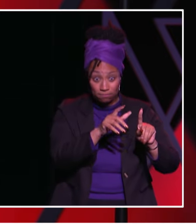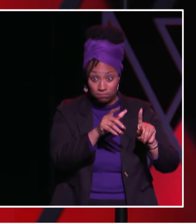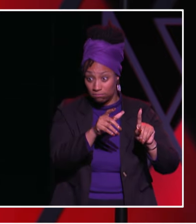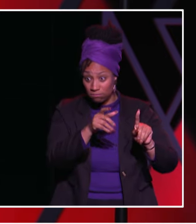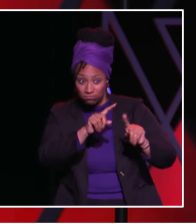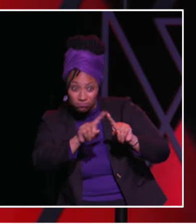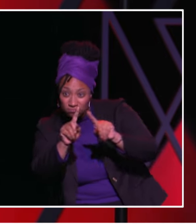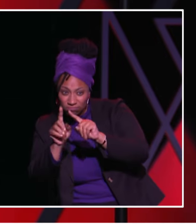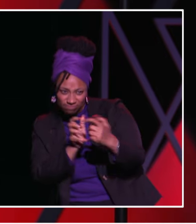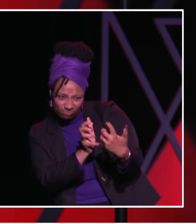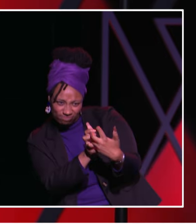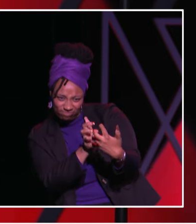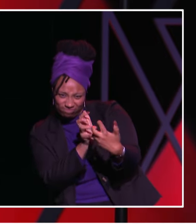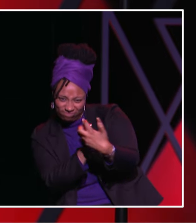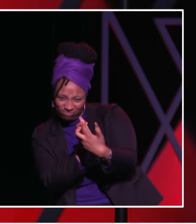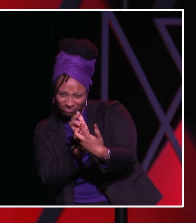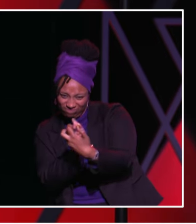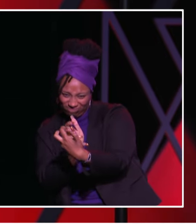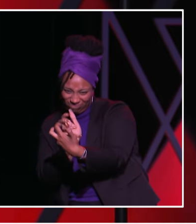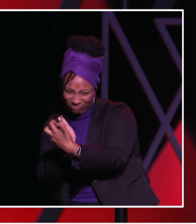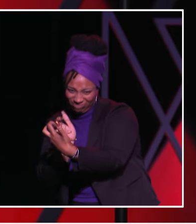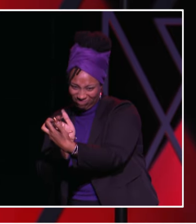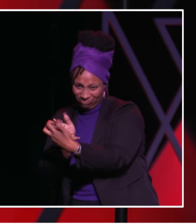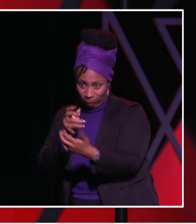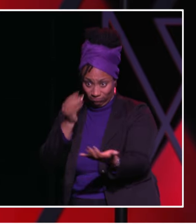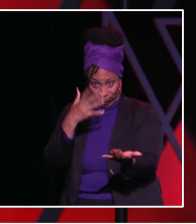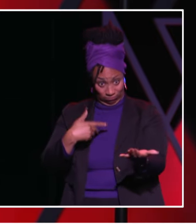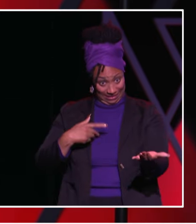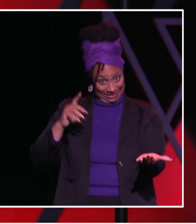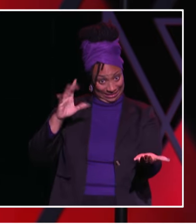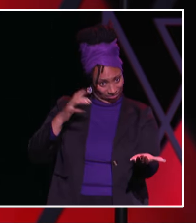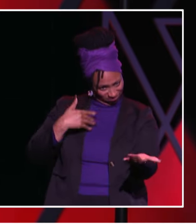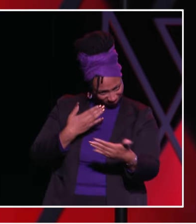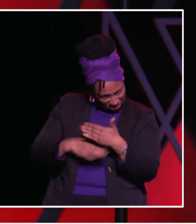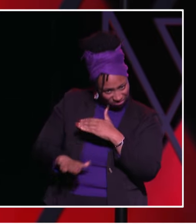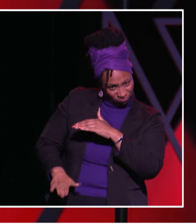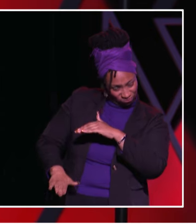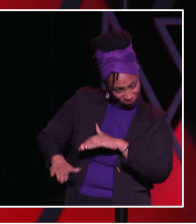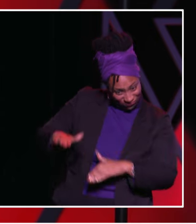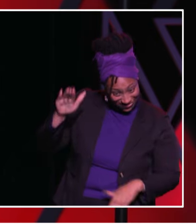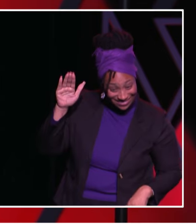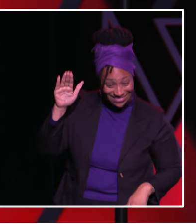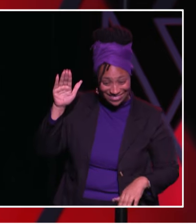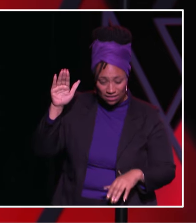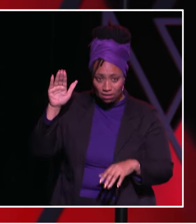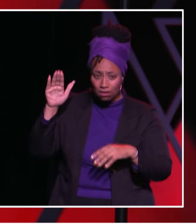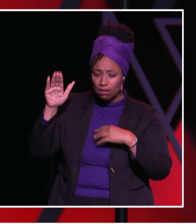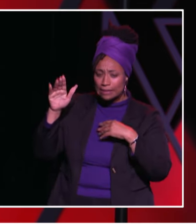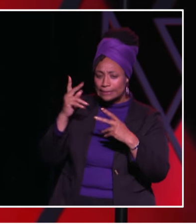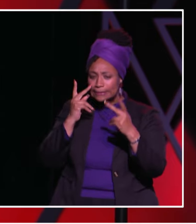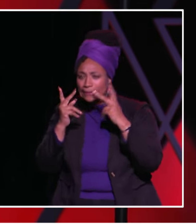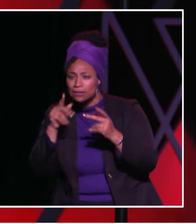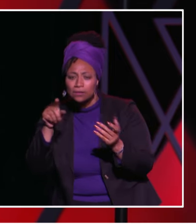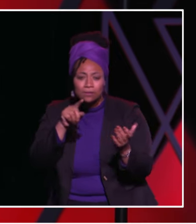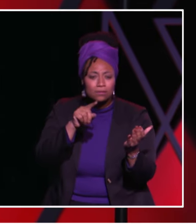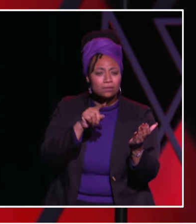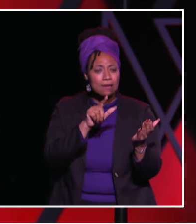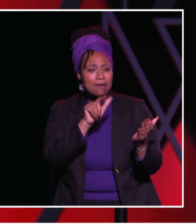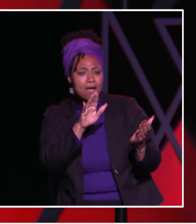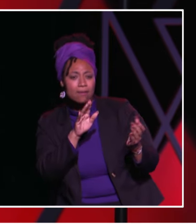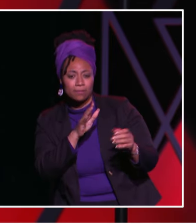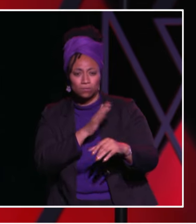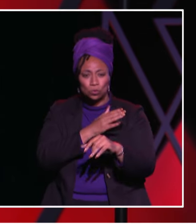witnessed the demise of so many of our historic nightclubs, theaters, entertainment venues. I like to say that when I was growing up, you could